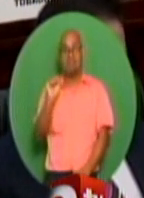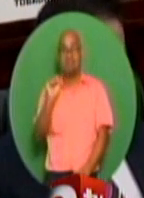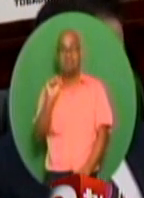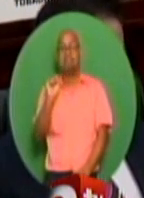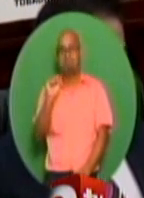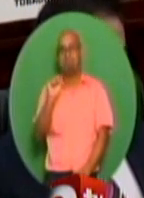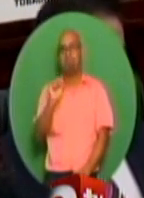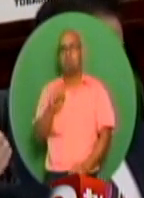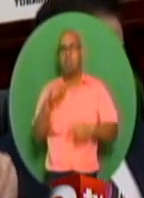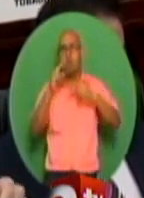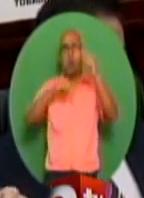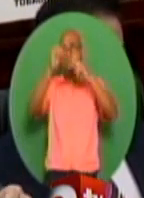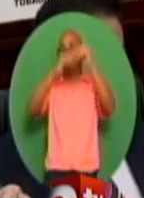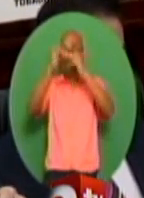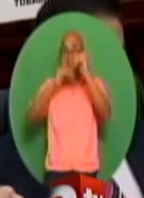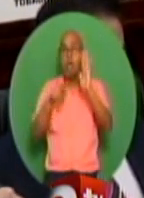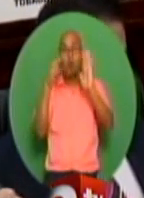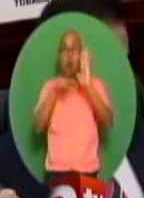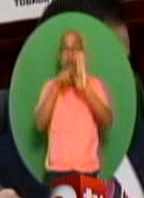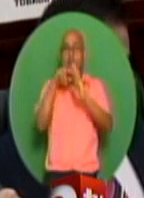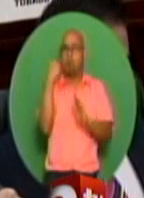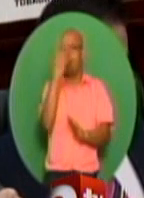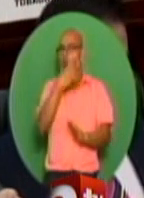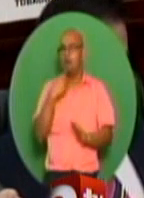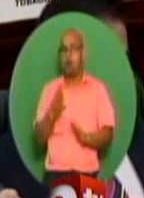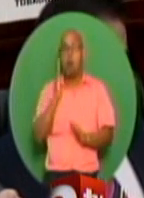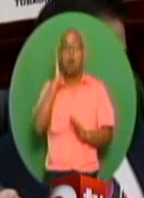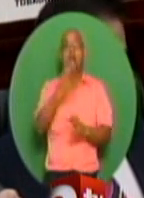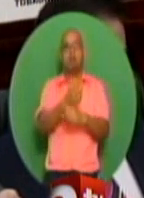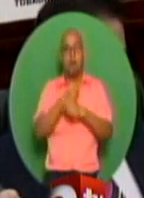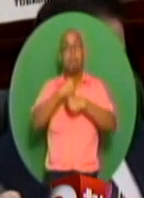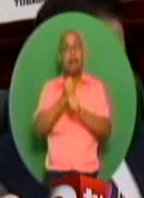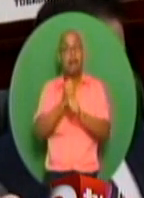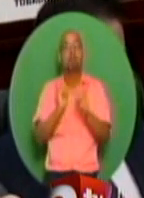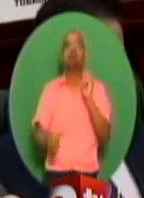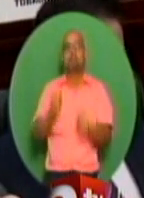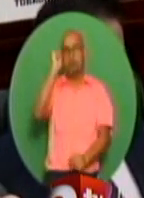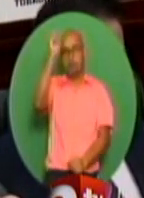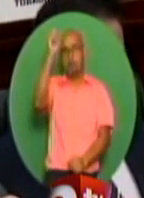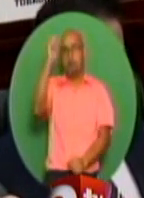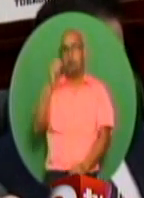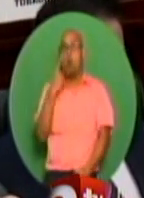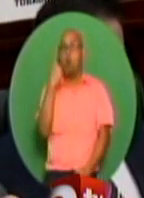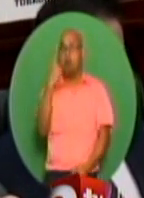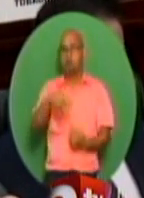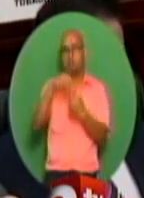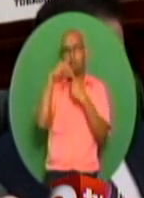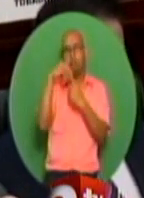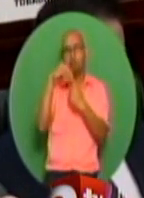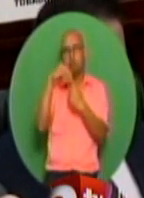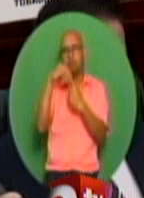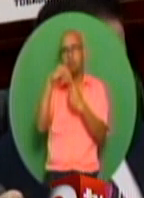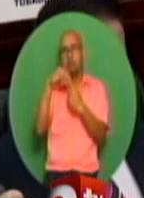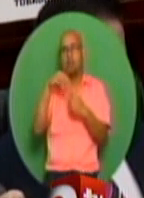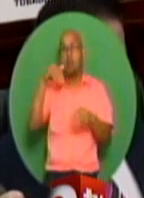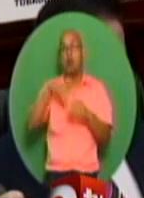contribute significantly to the branding and marketing of Tobago as a tourism destination. It will also catalyze the expansion